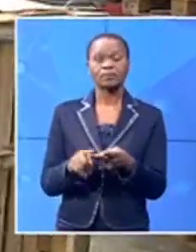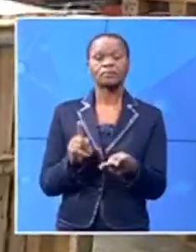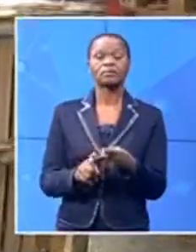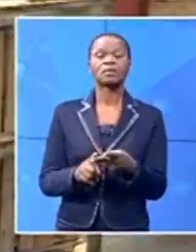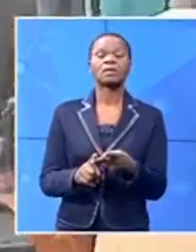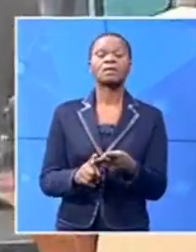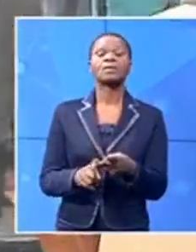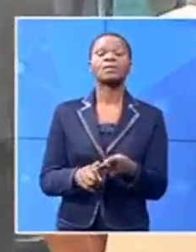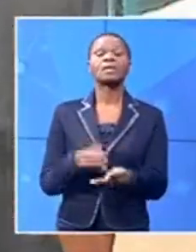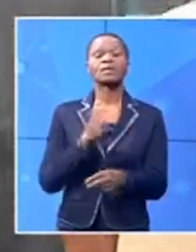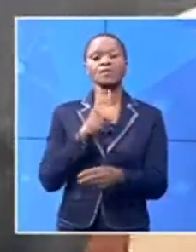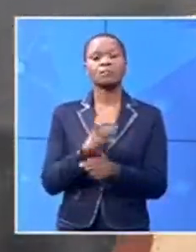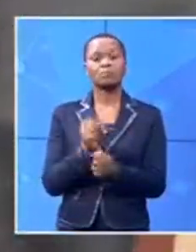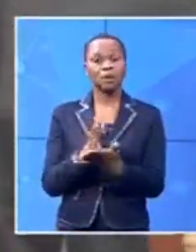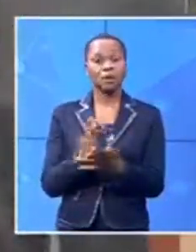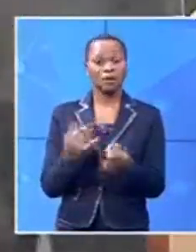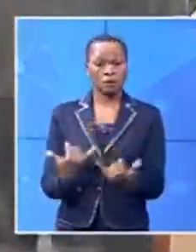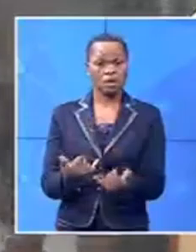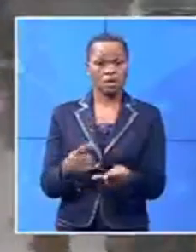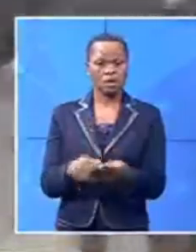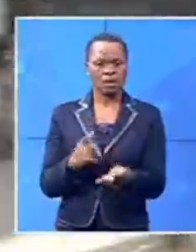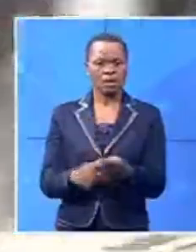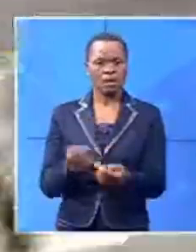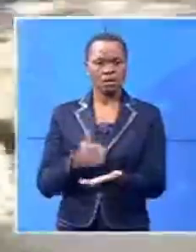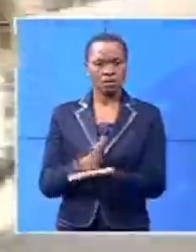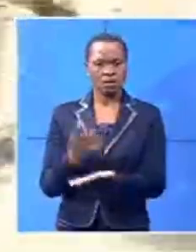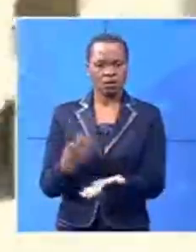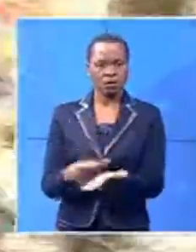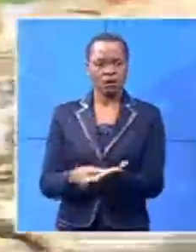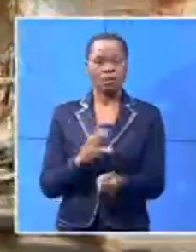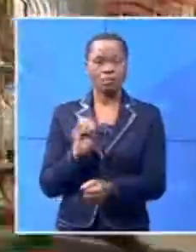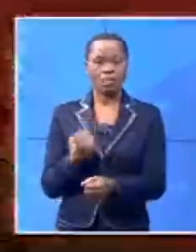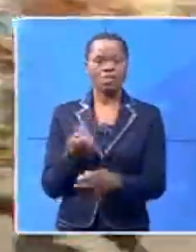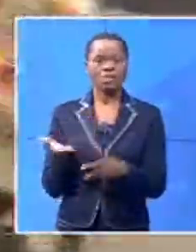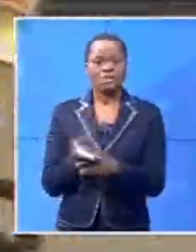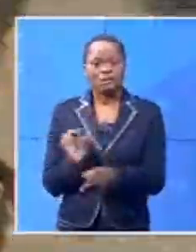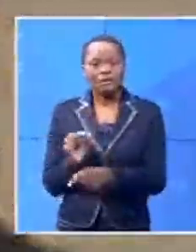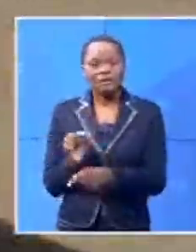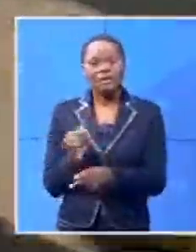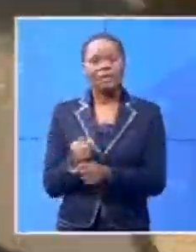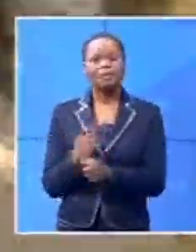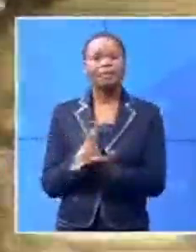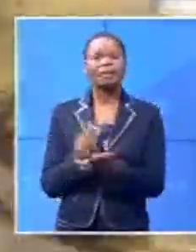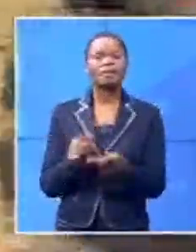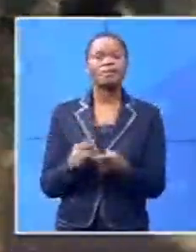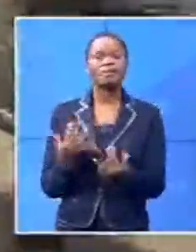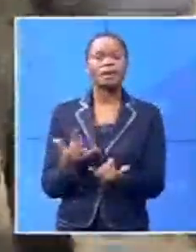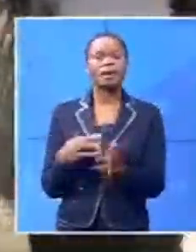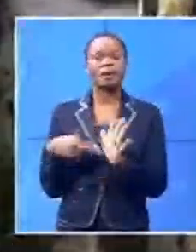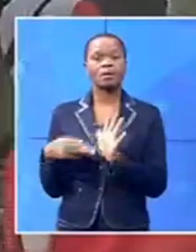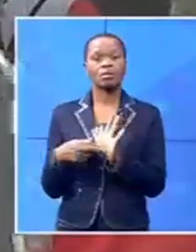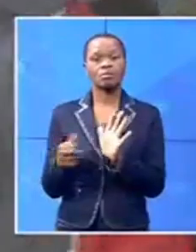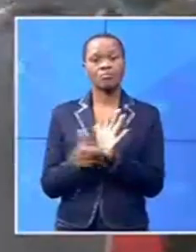kunemiyalo ophumileko yokuthi kuqinisekiswe bona kuba nobulungiswa. Kodwana emacaleni amancane uthi kuzoqinisekiswa ukuthi umthetho